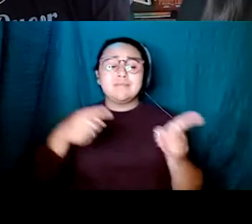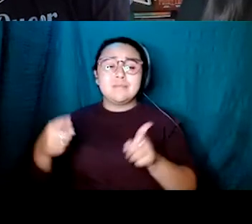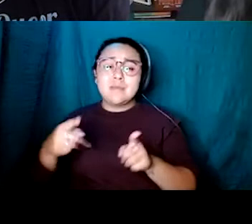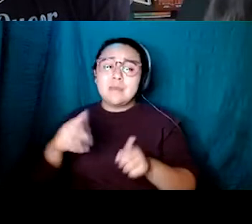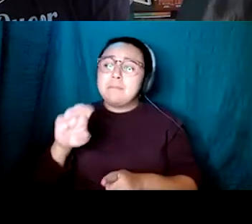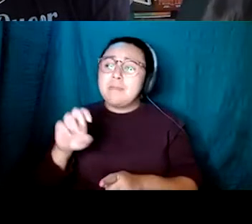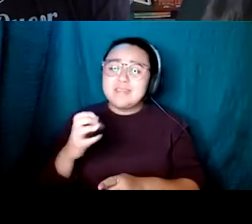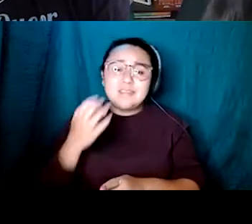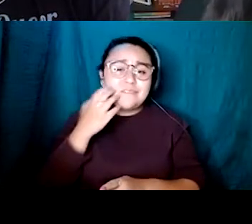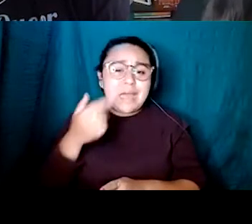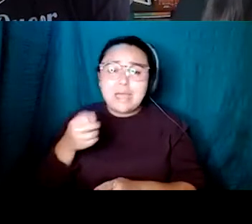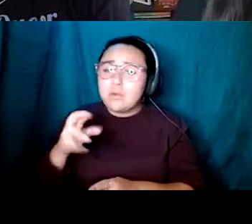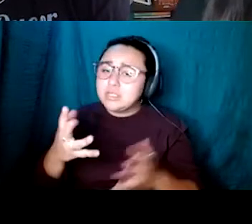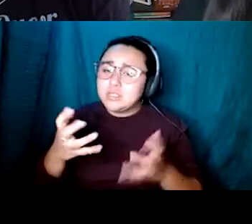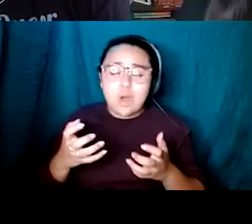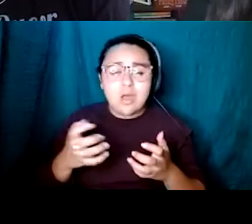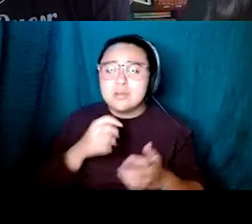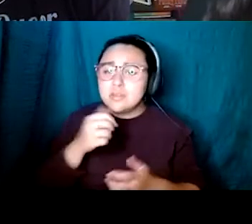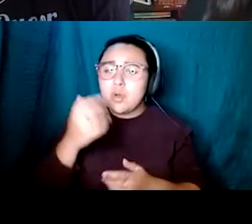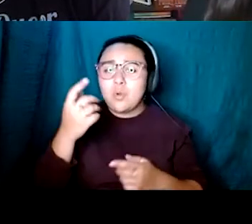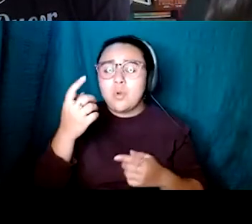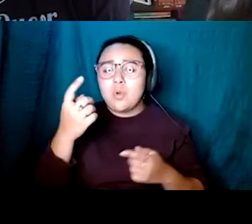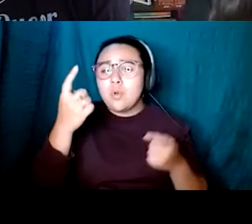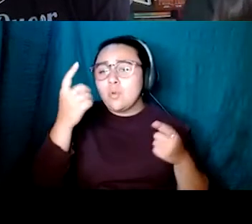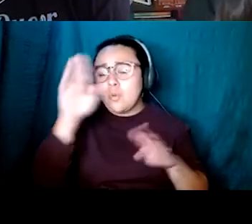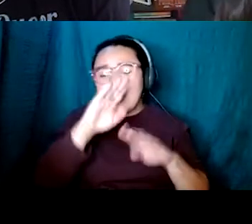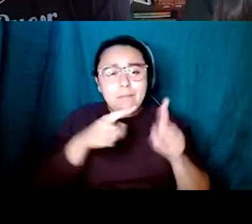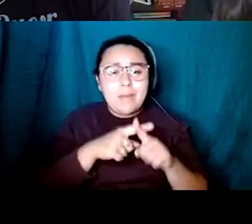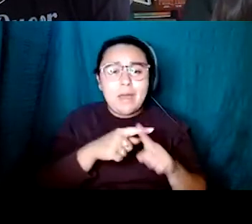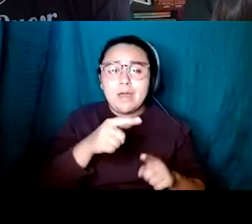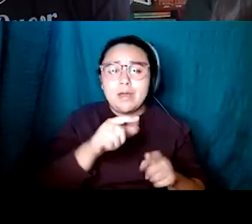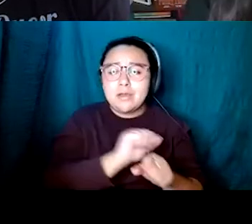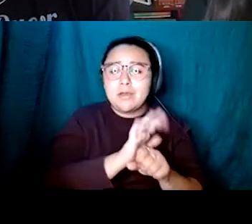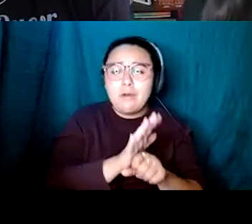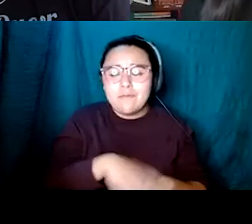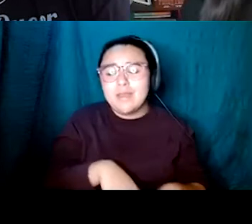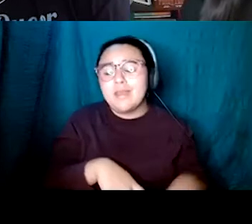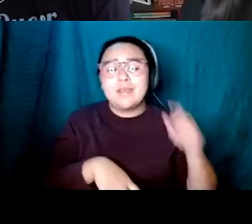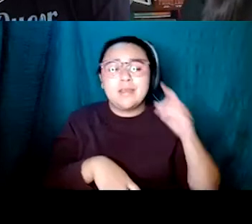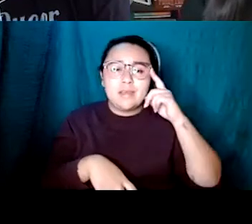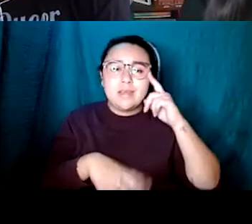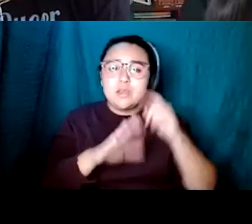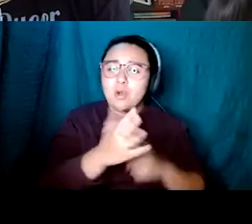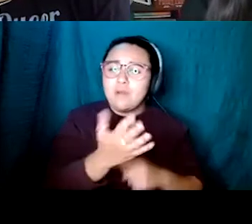want to be. So don't worry about the COVID 15 or 25 or whatever you put on. So we did a lot of work in